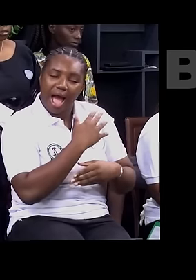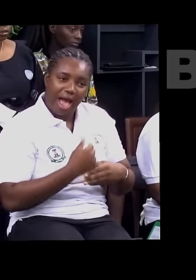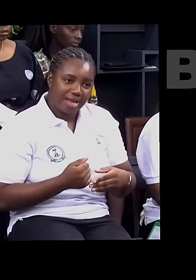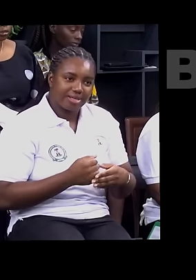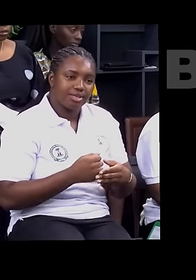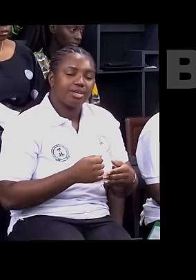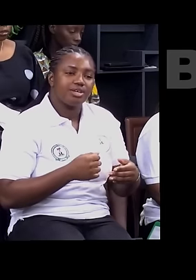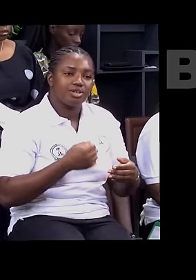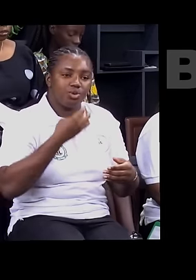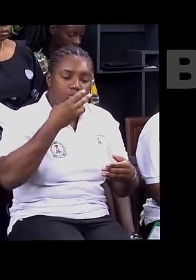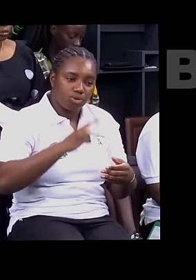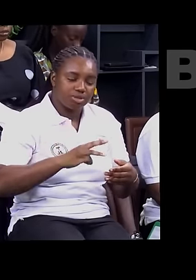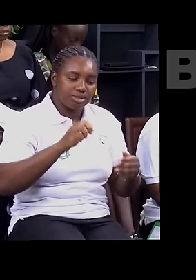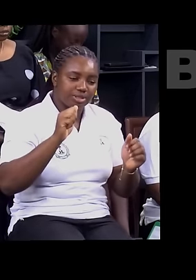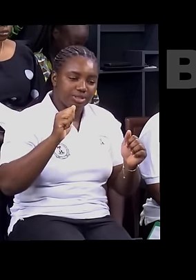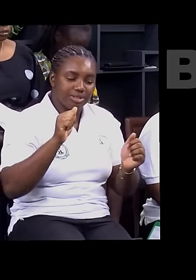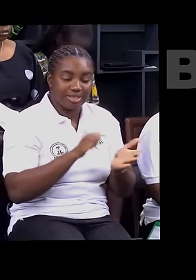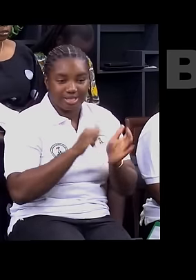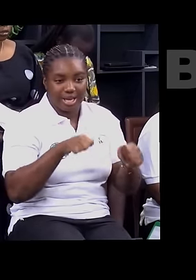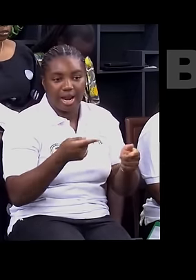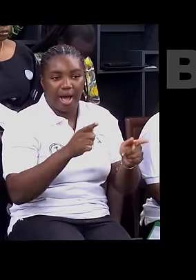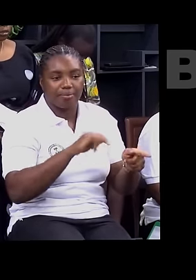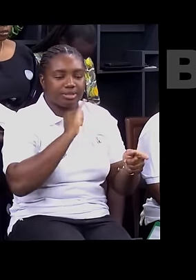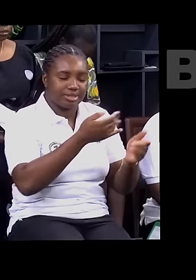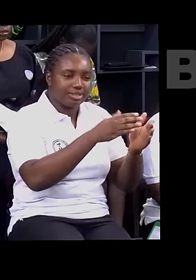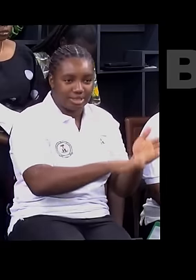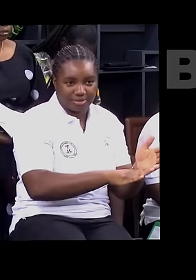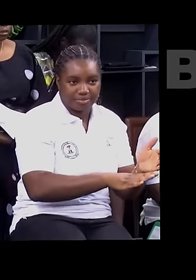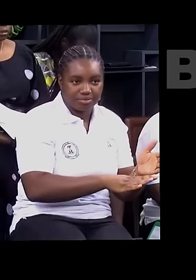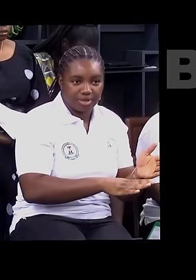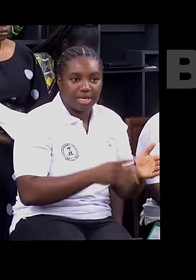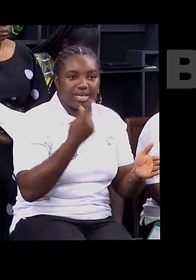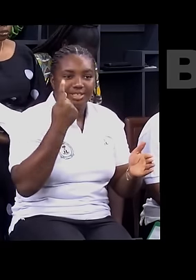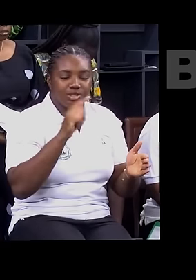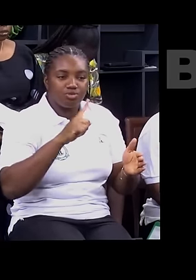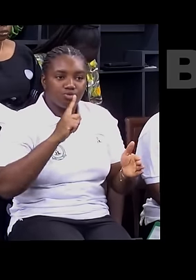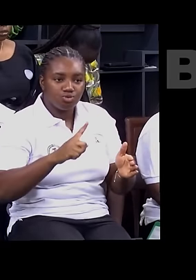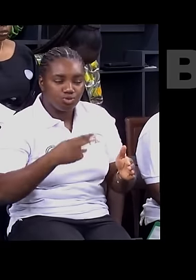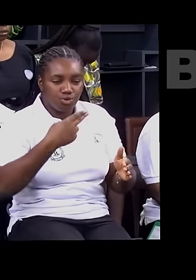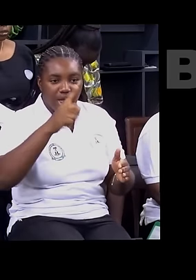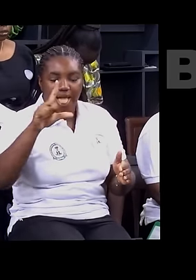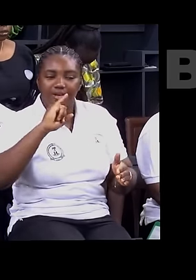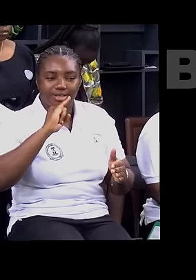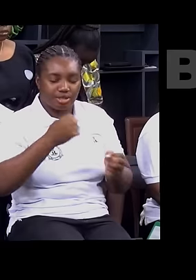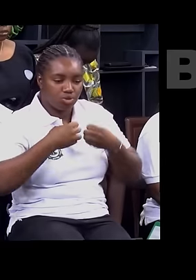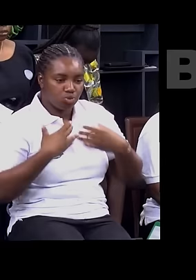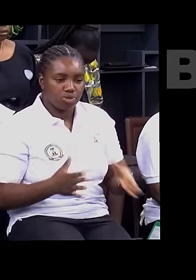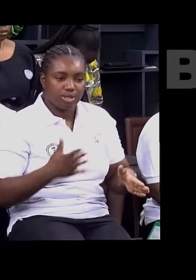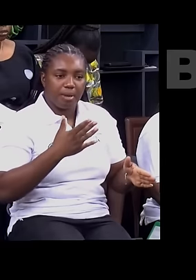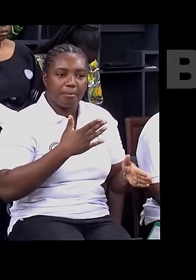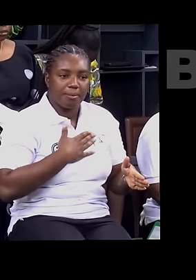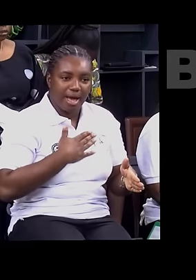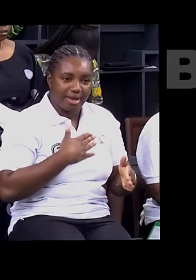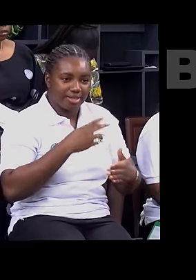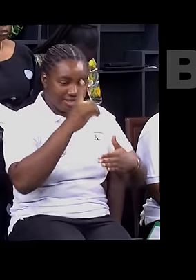me as this debt is on my neck. The real hell is losing all my dignity and dream. I have been